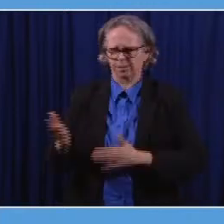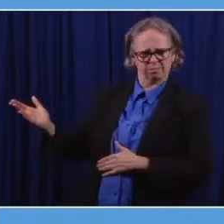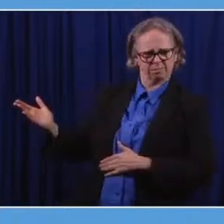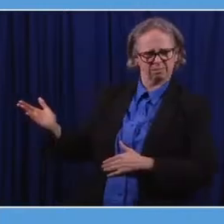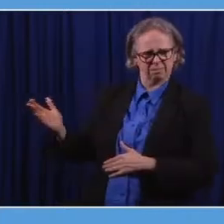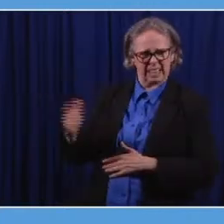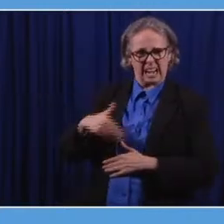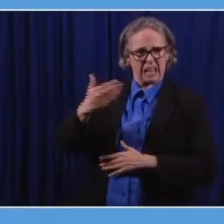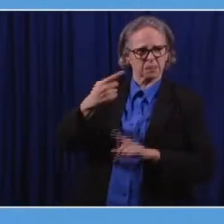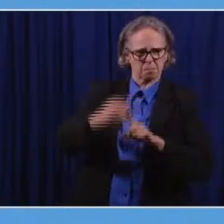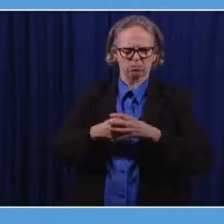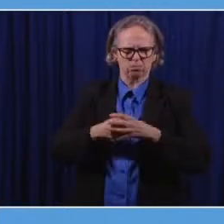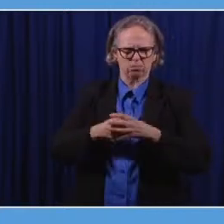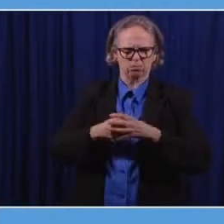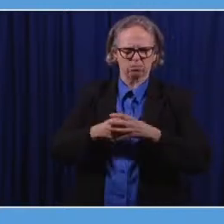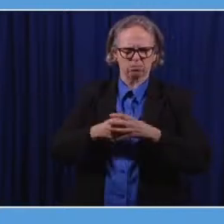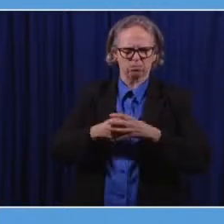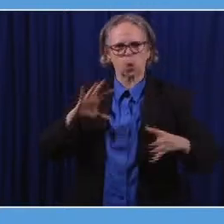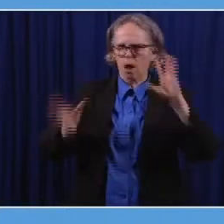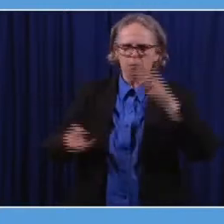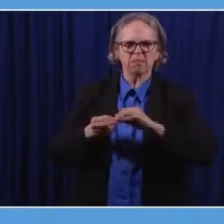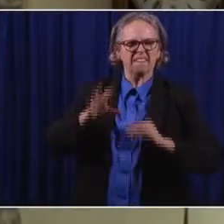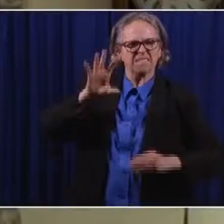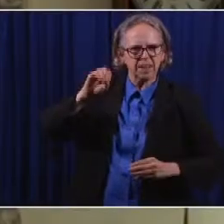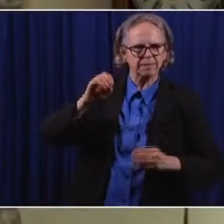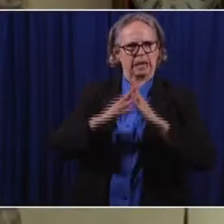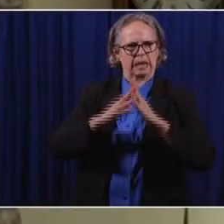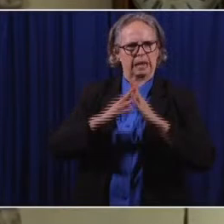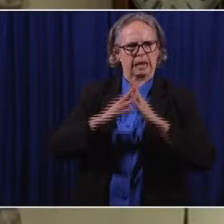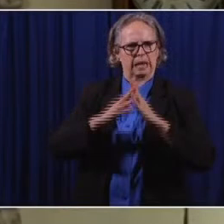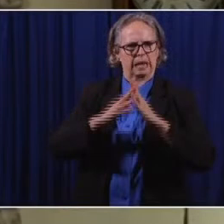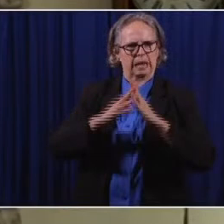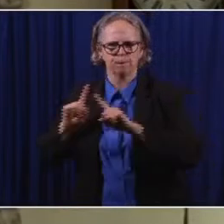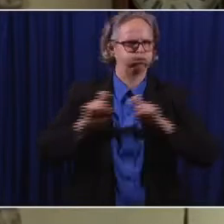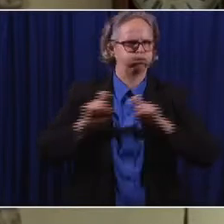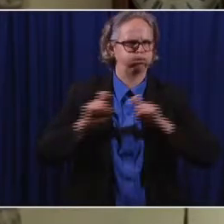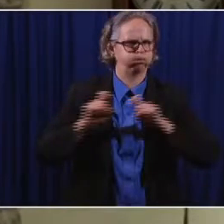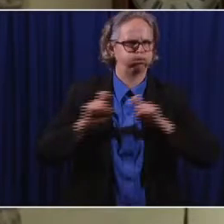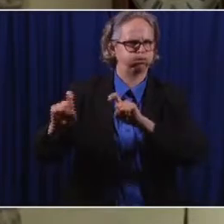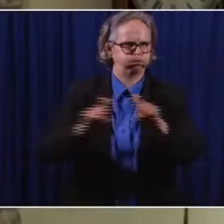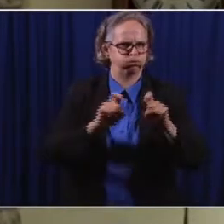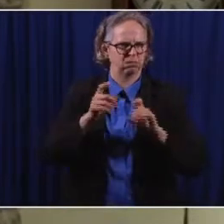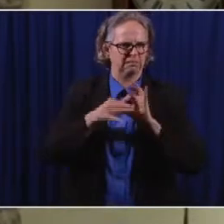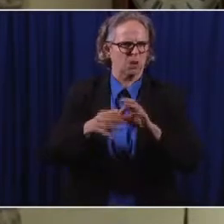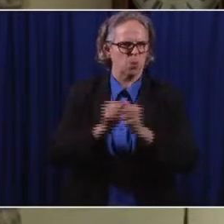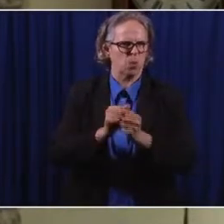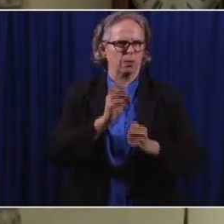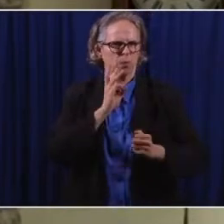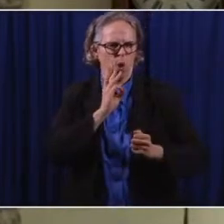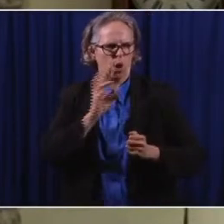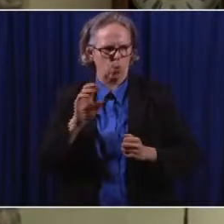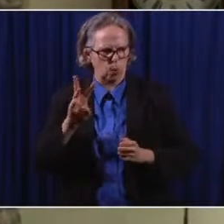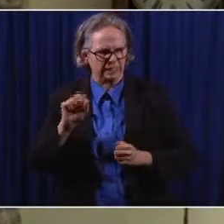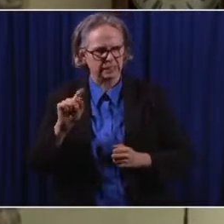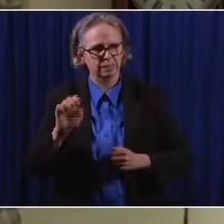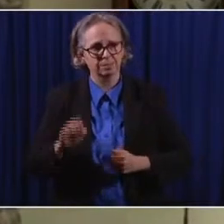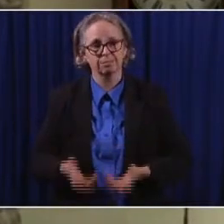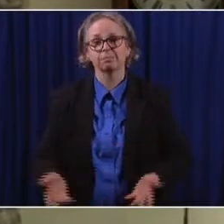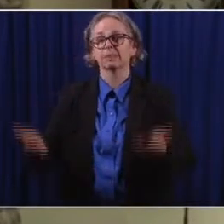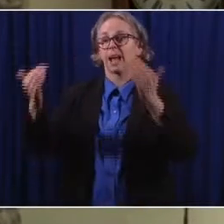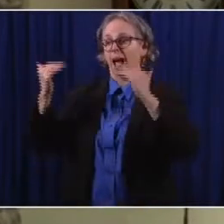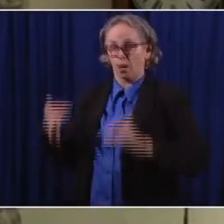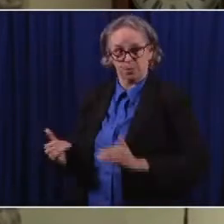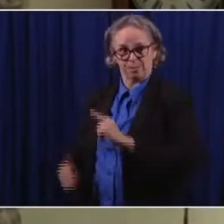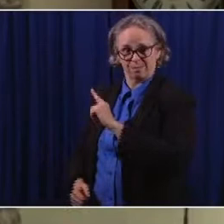month. We've got a lot of questions about Halloween, and we will be putting out some